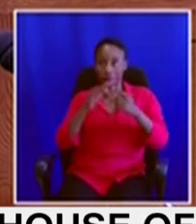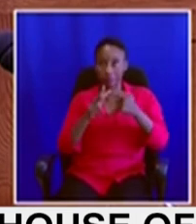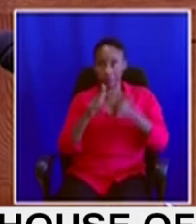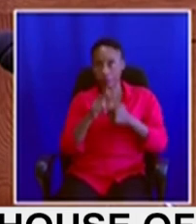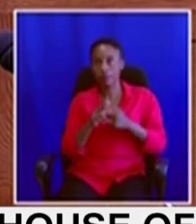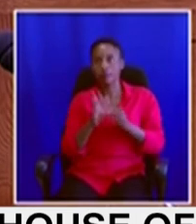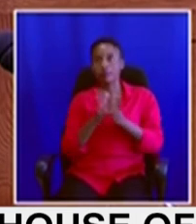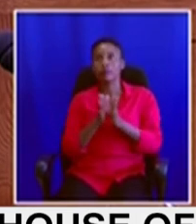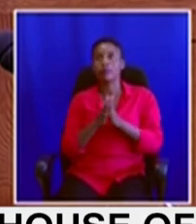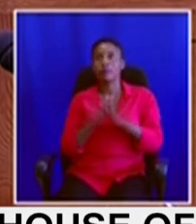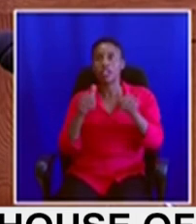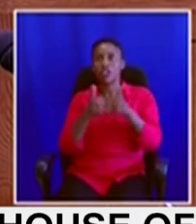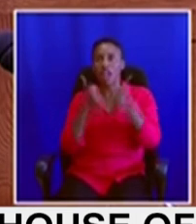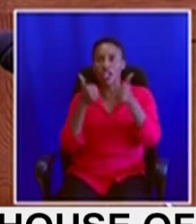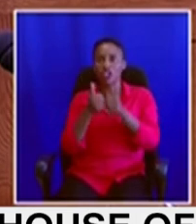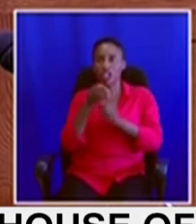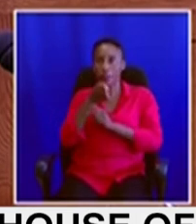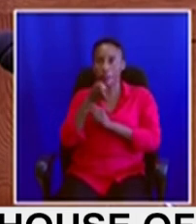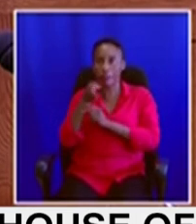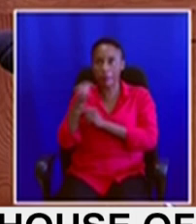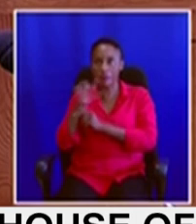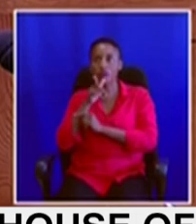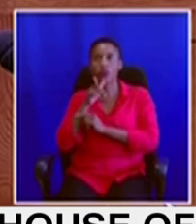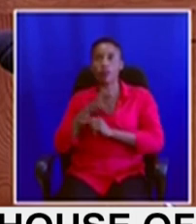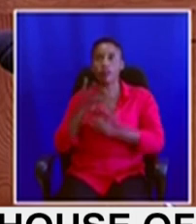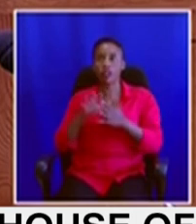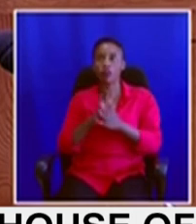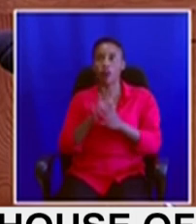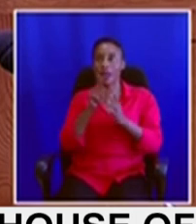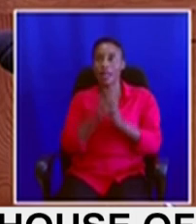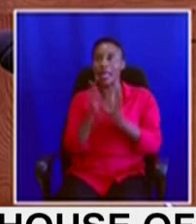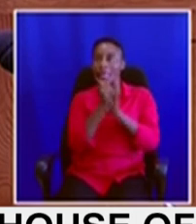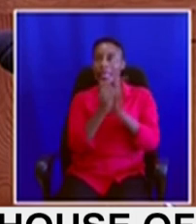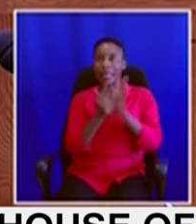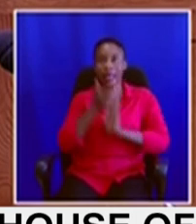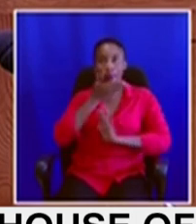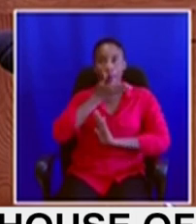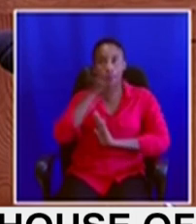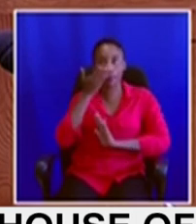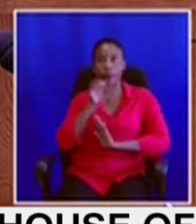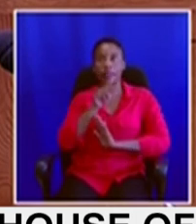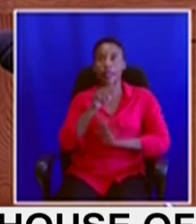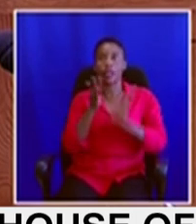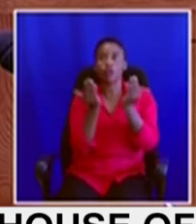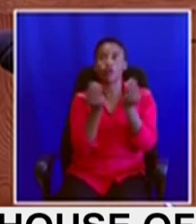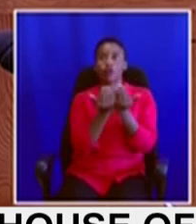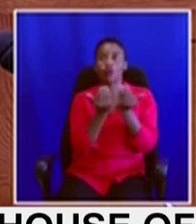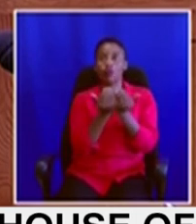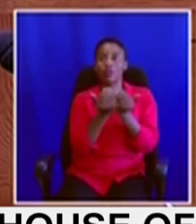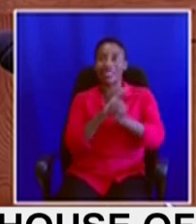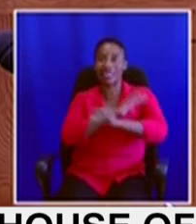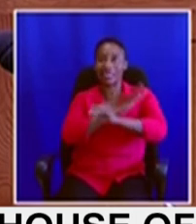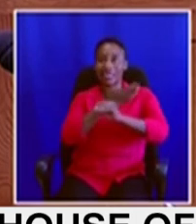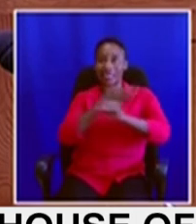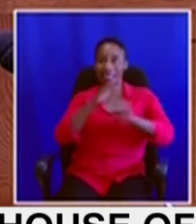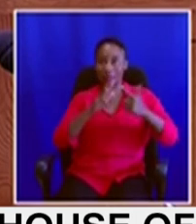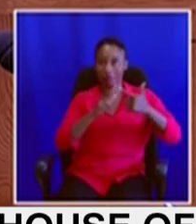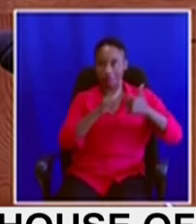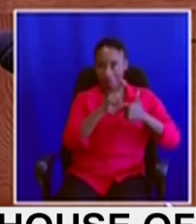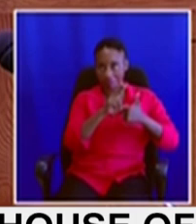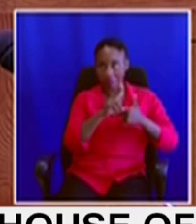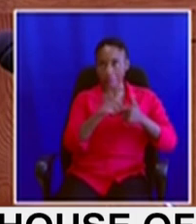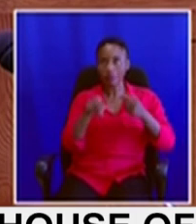the challenges of illegal initiation schools and initiation